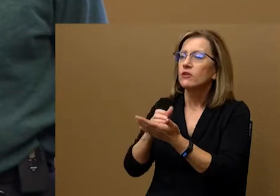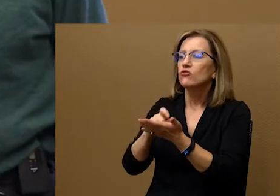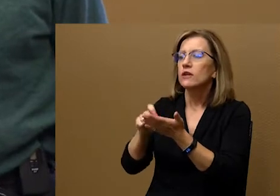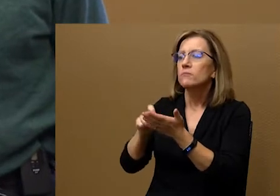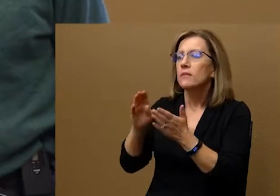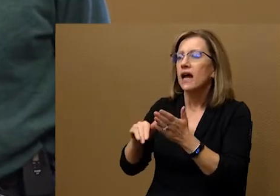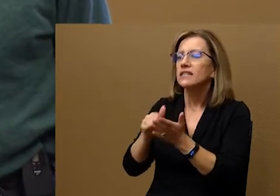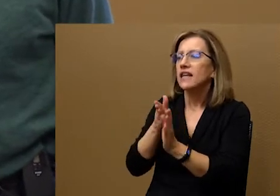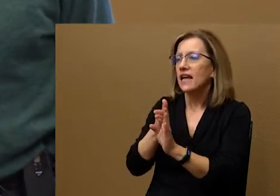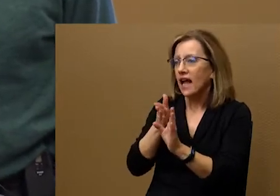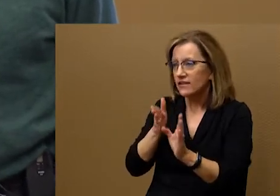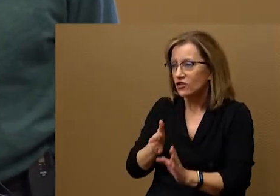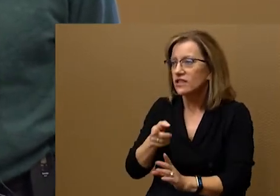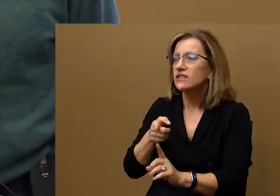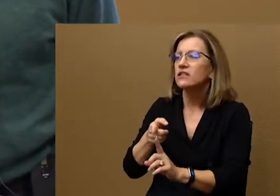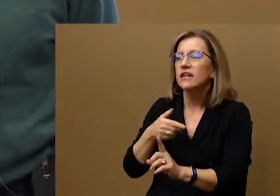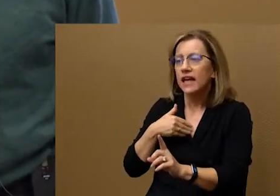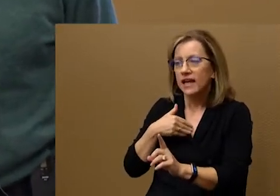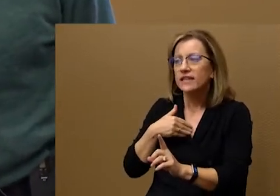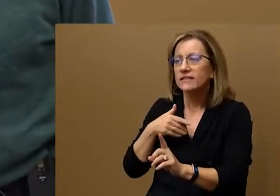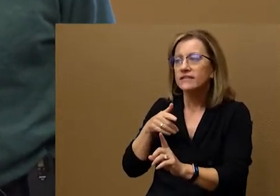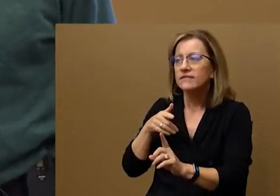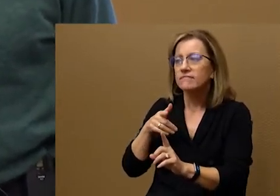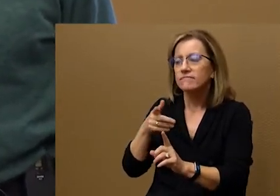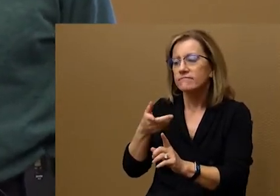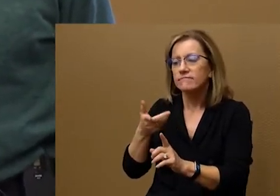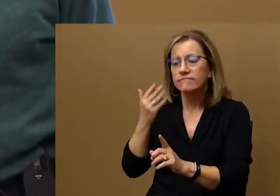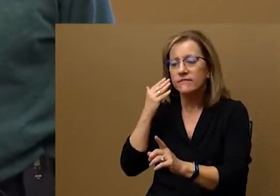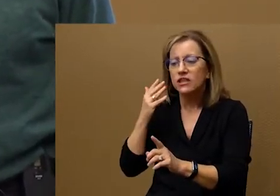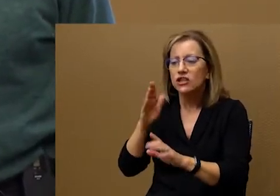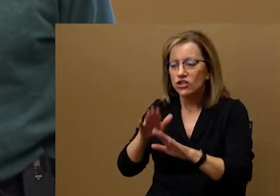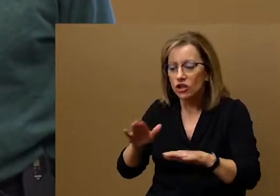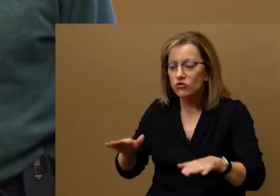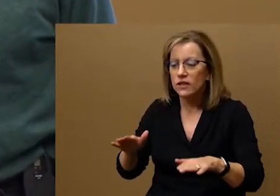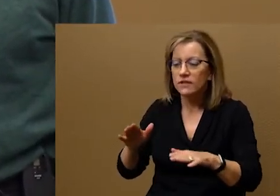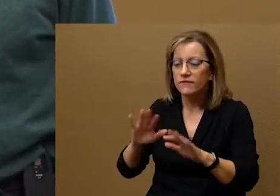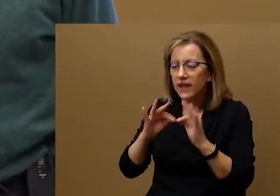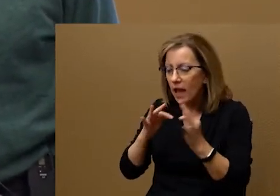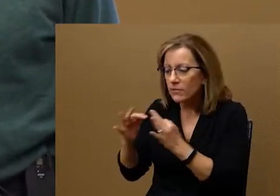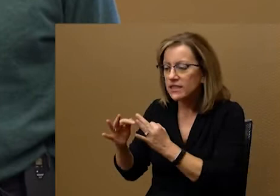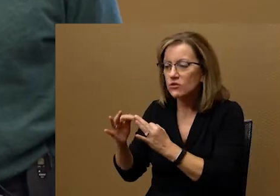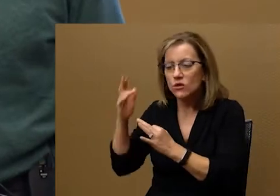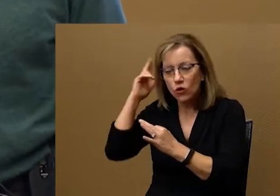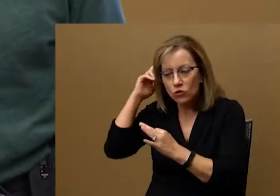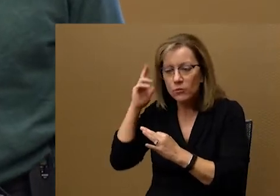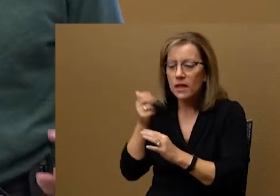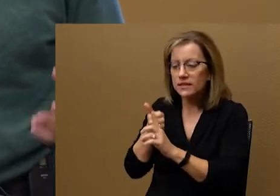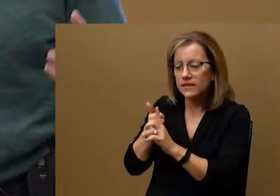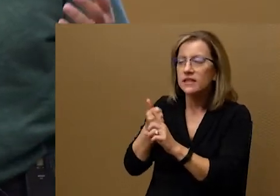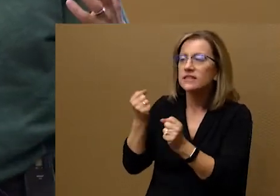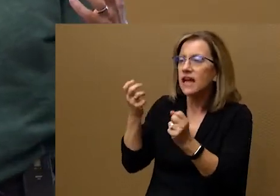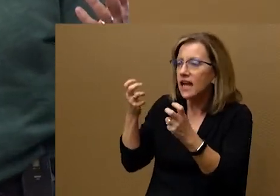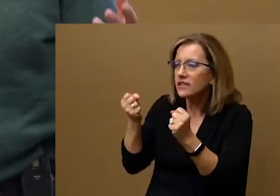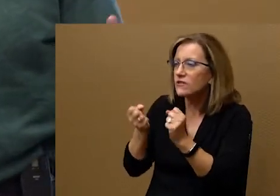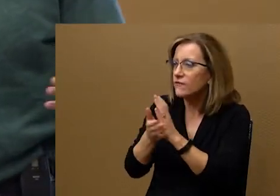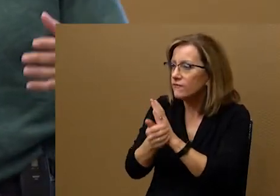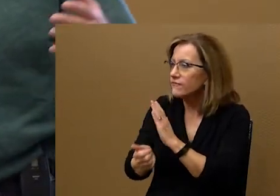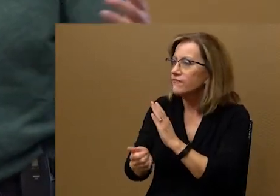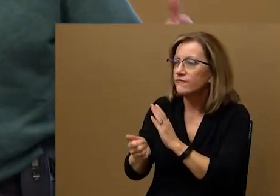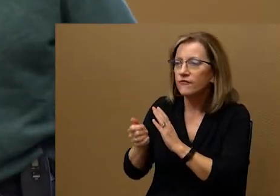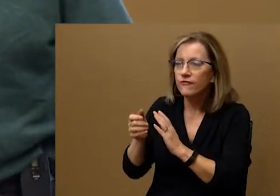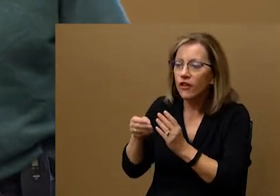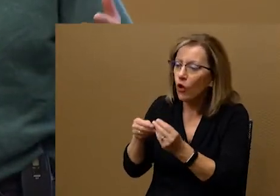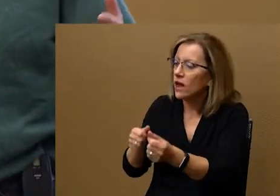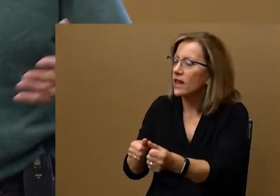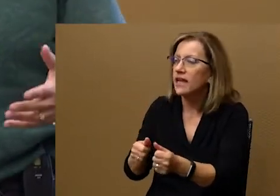cochlear implant program with children and families. And she signs fluently, and she's